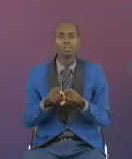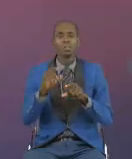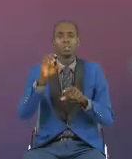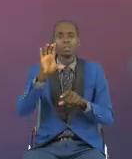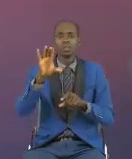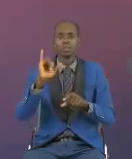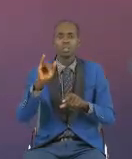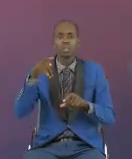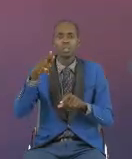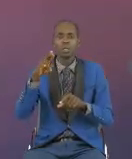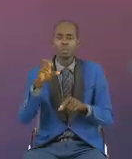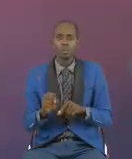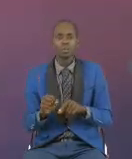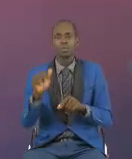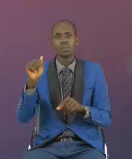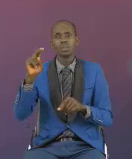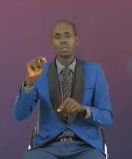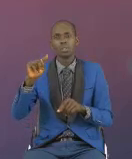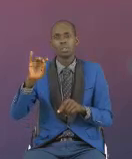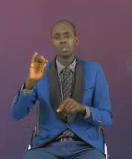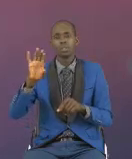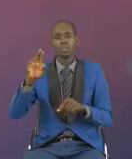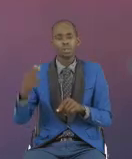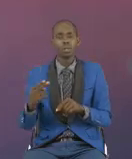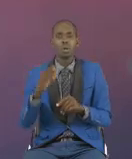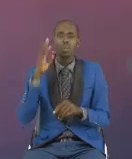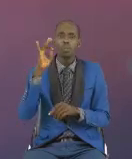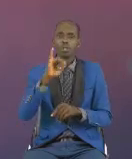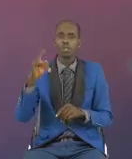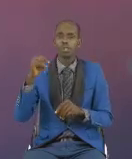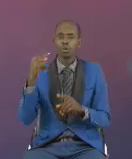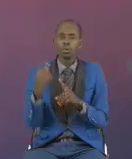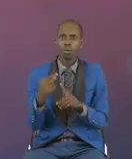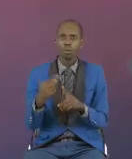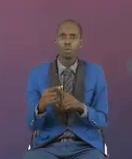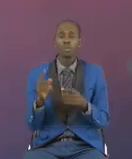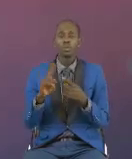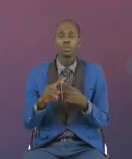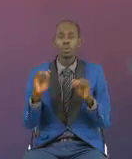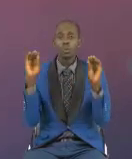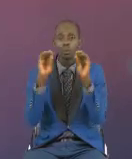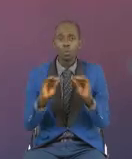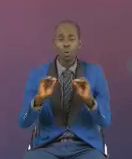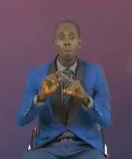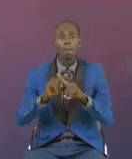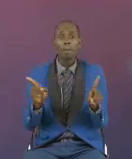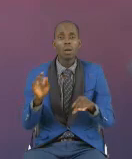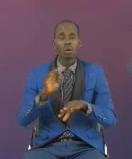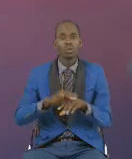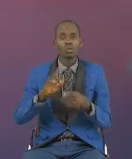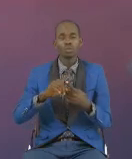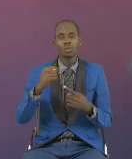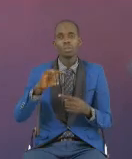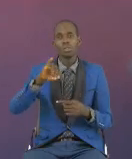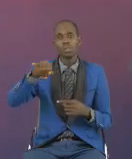Antioch, preaching the word to none, but unto the Jews only. Look at verse